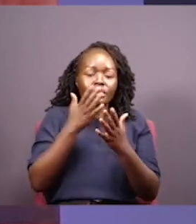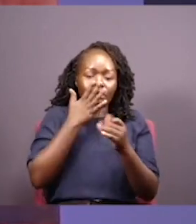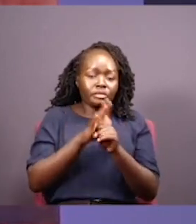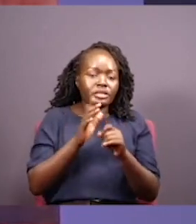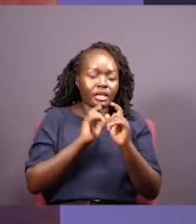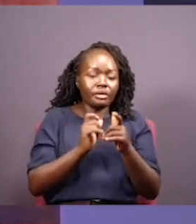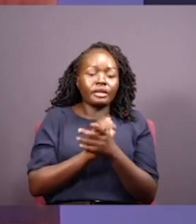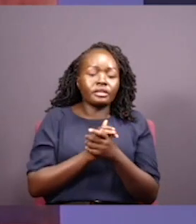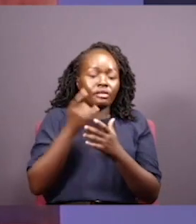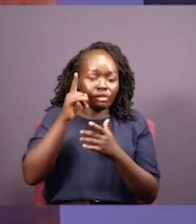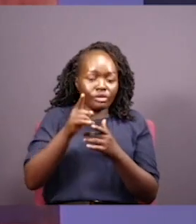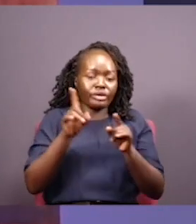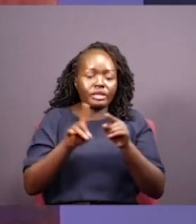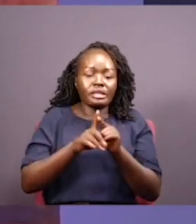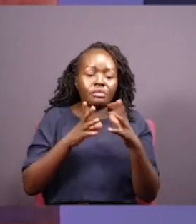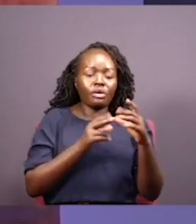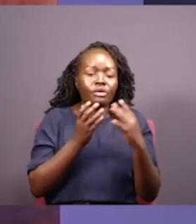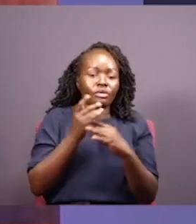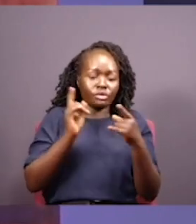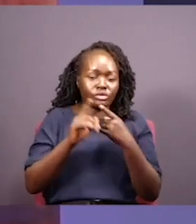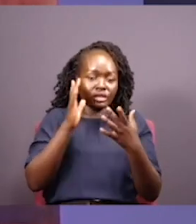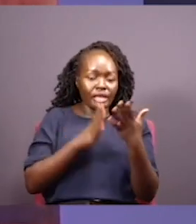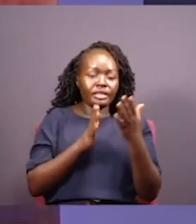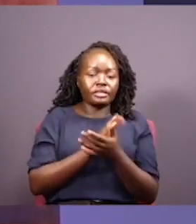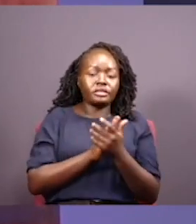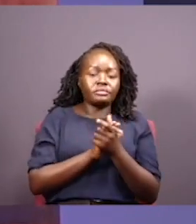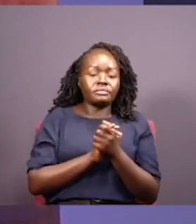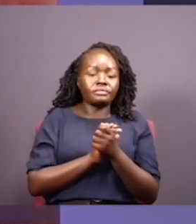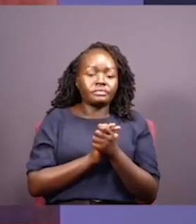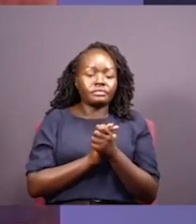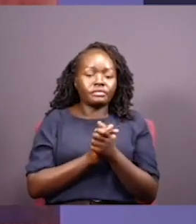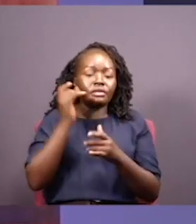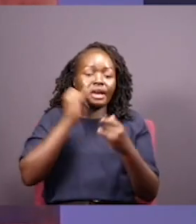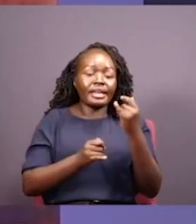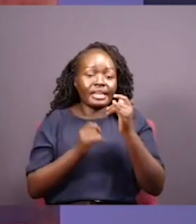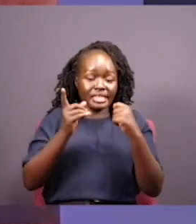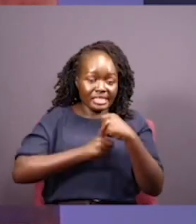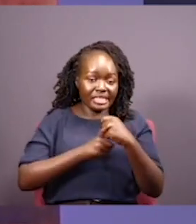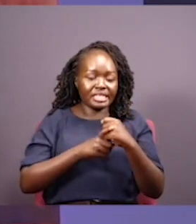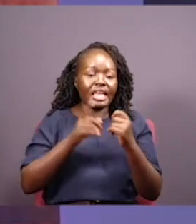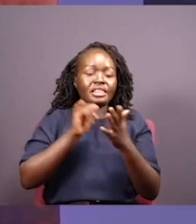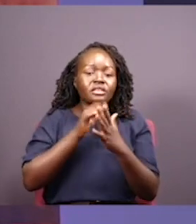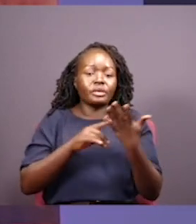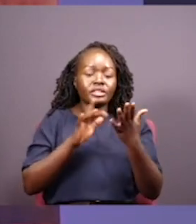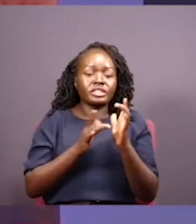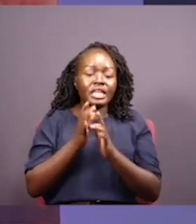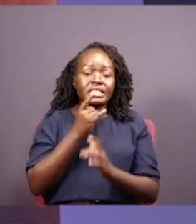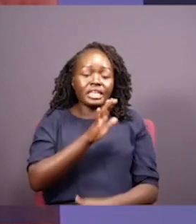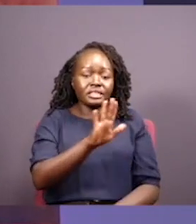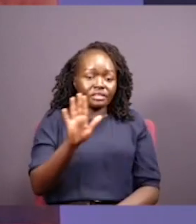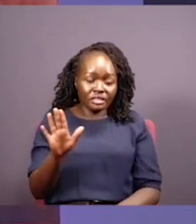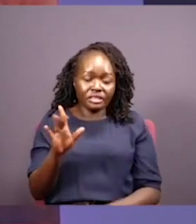go through to the very end. Finally, this is what Jesus tells the